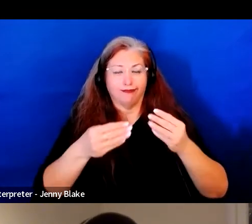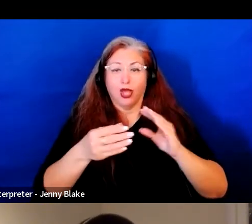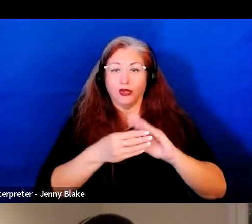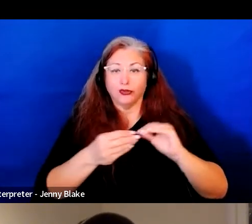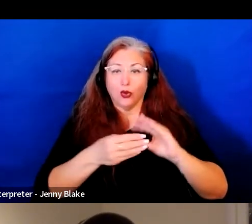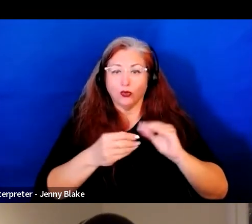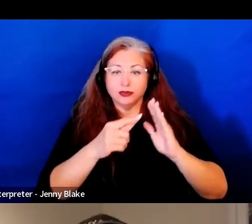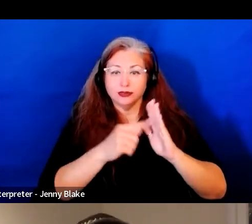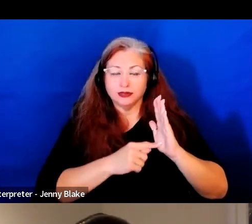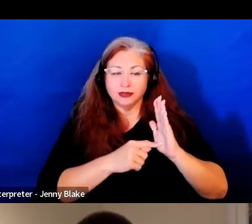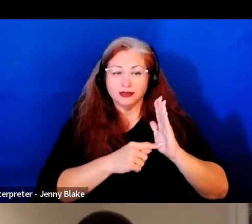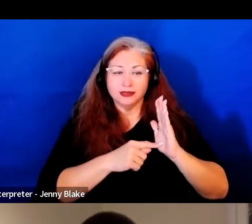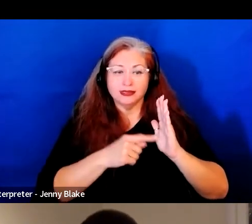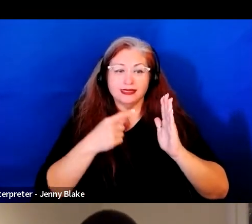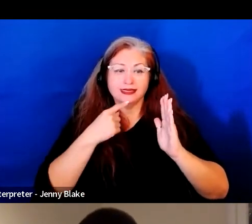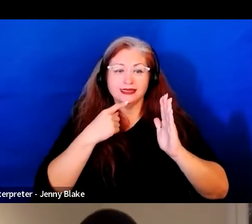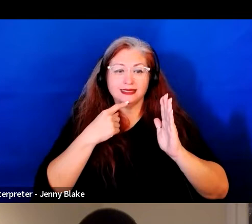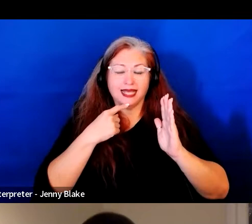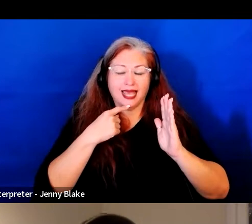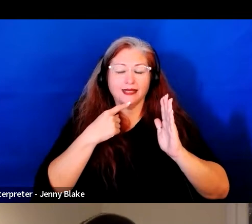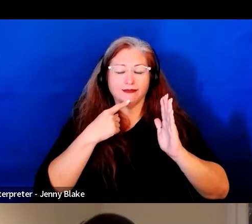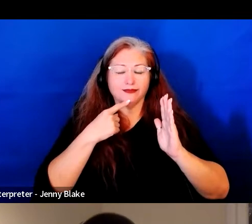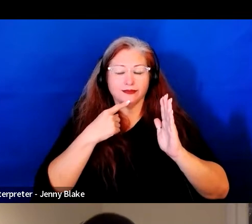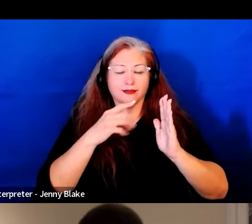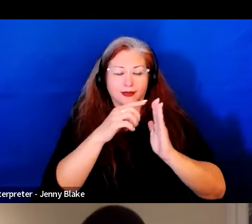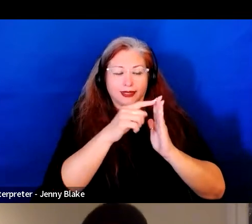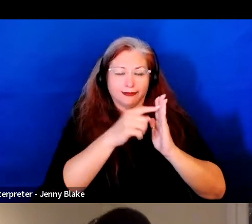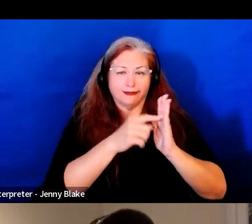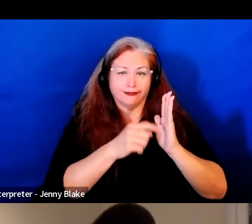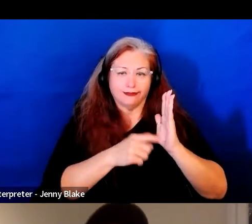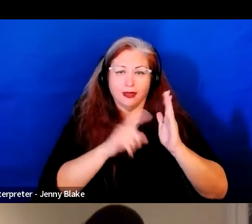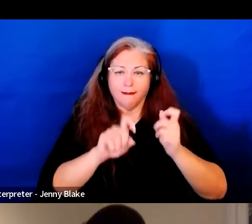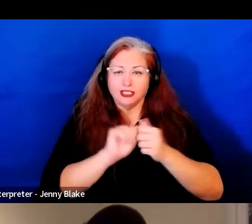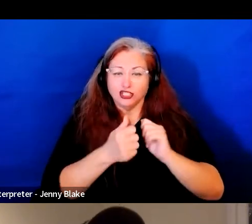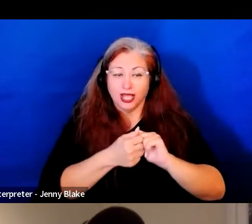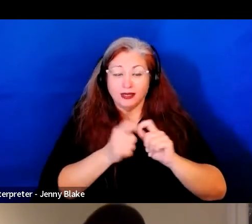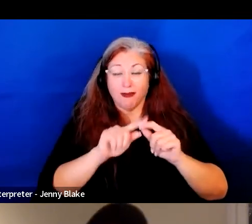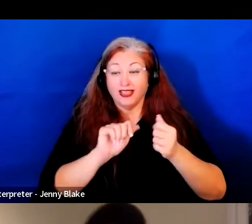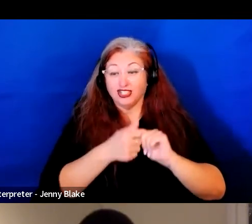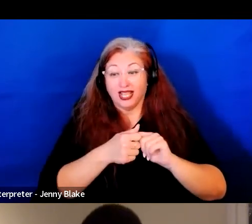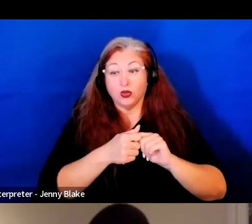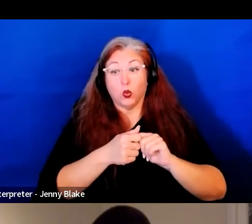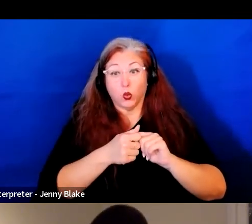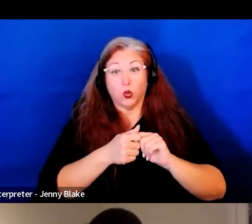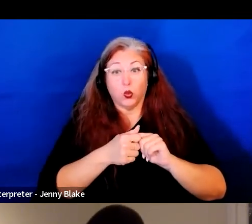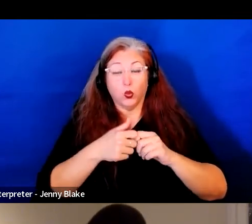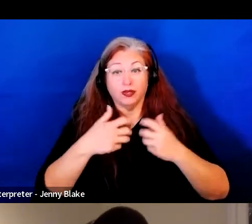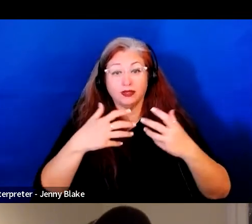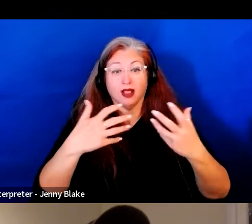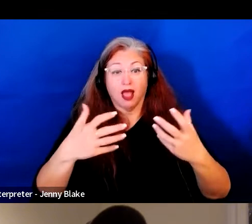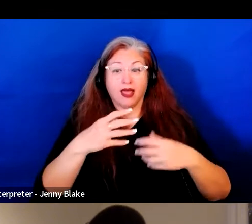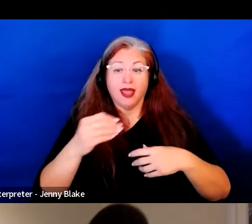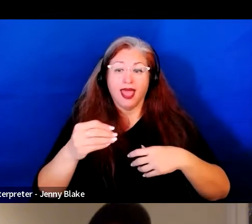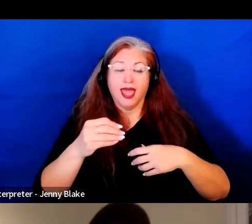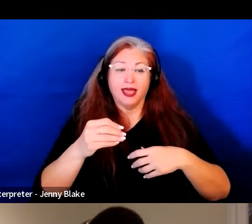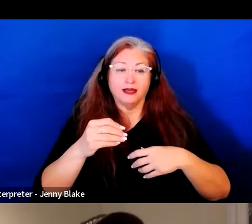meant that it was substantial enough changes that the changes were kind of speaking to this thing